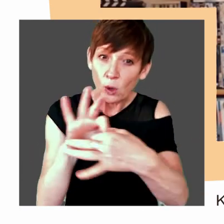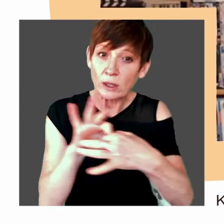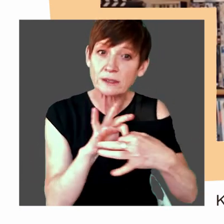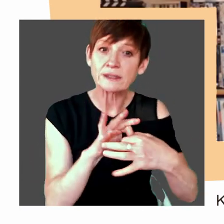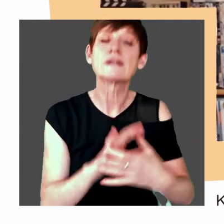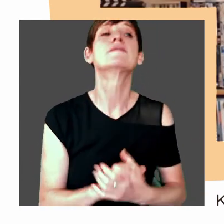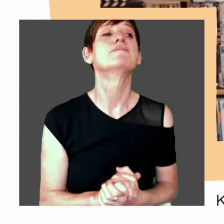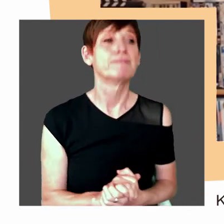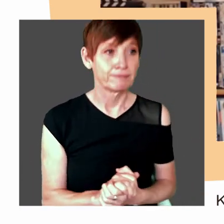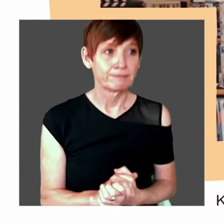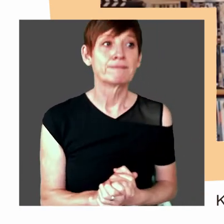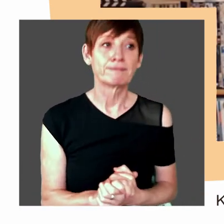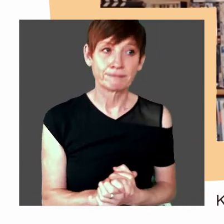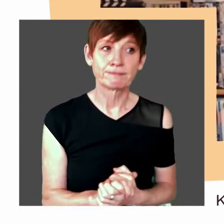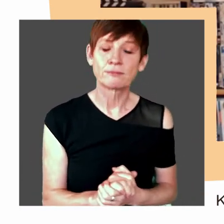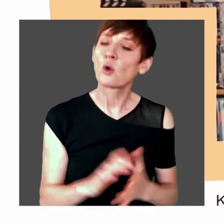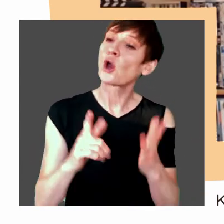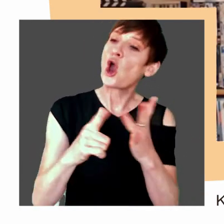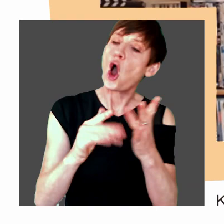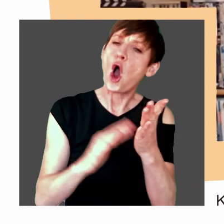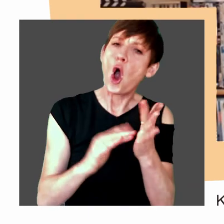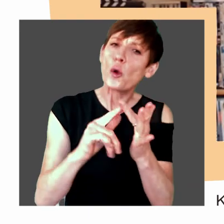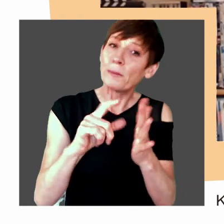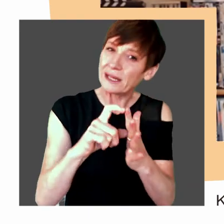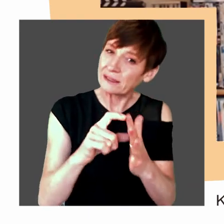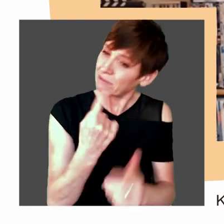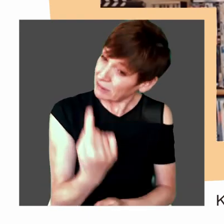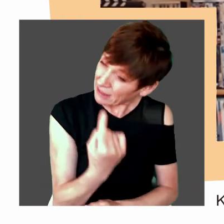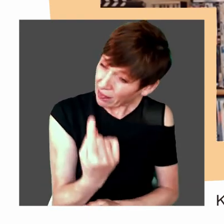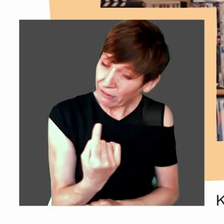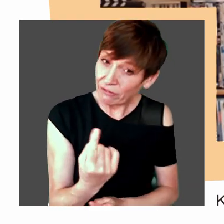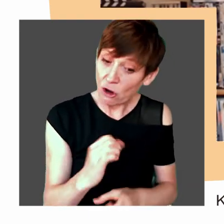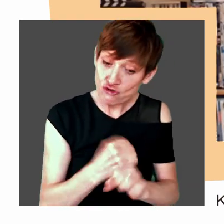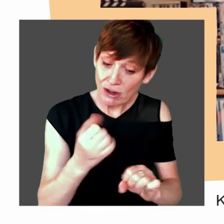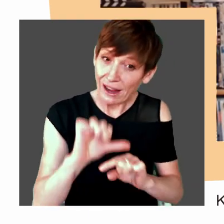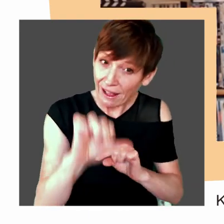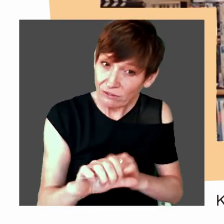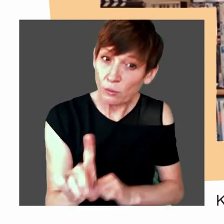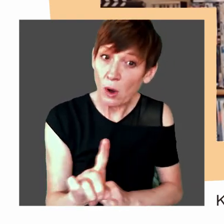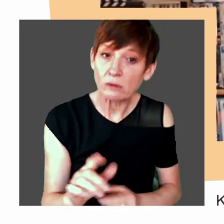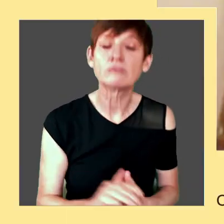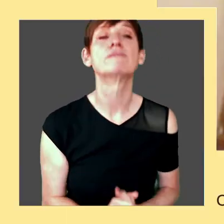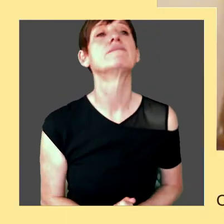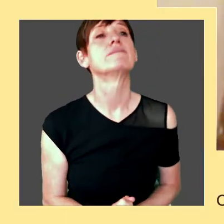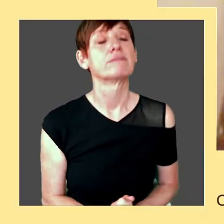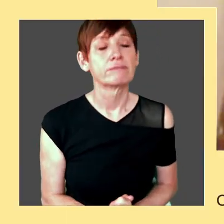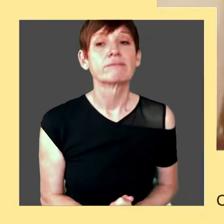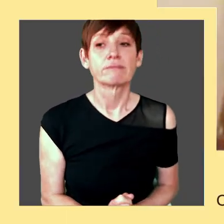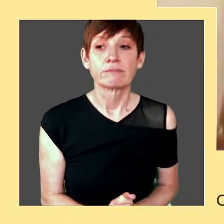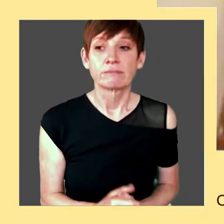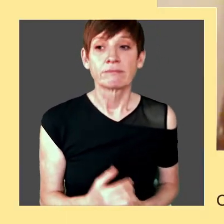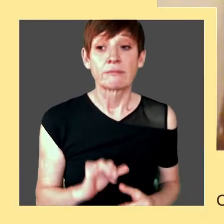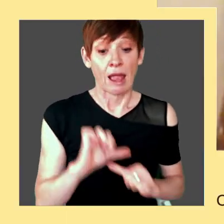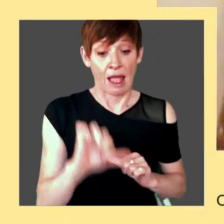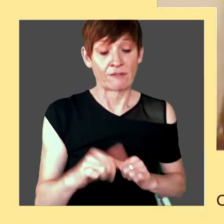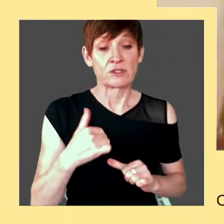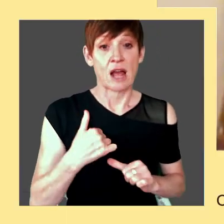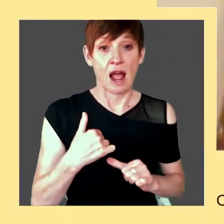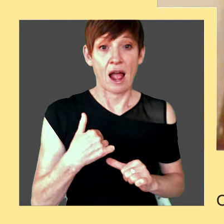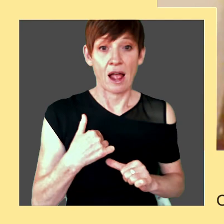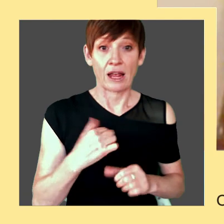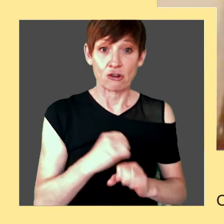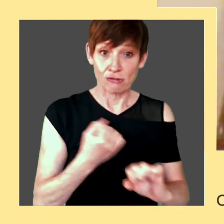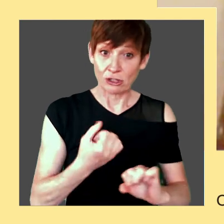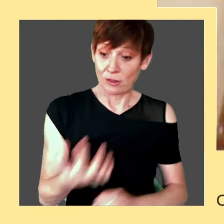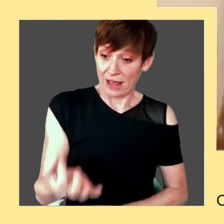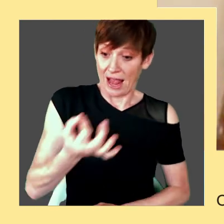Omid, how about you? What happened when you graduated? After I graduated, I invited for an